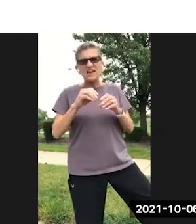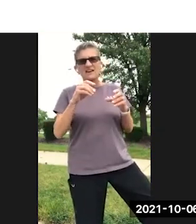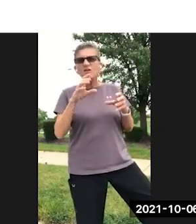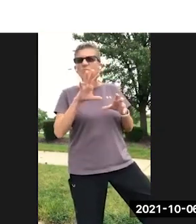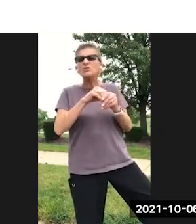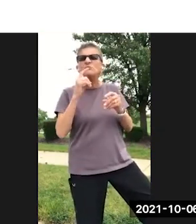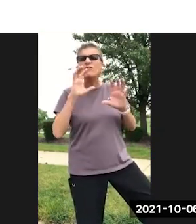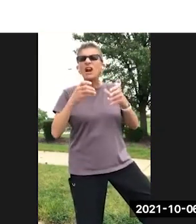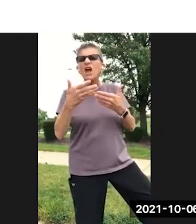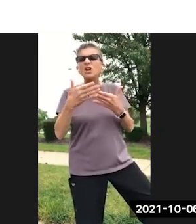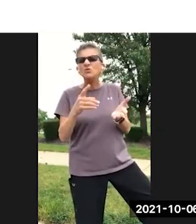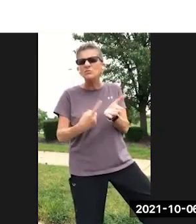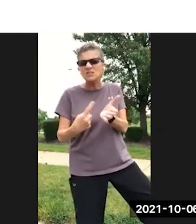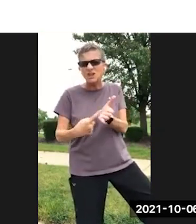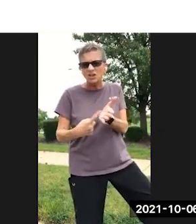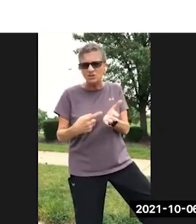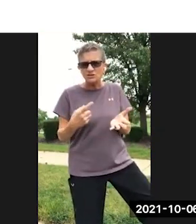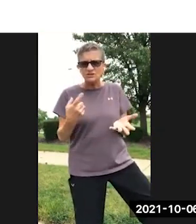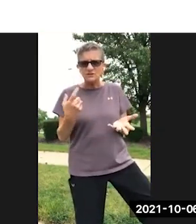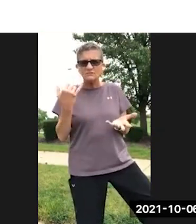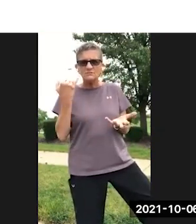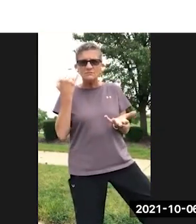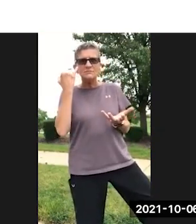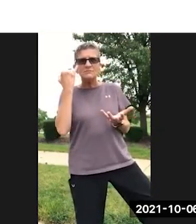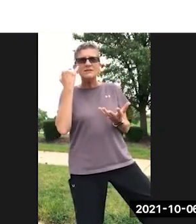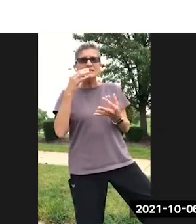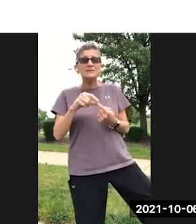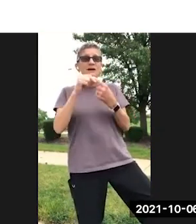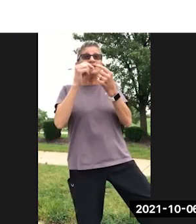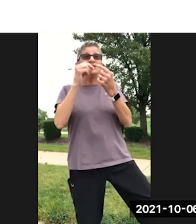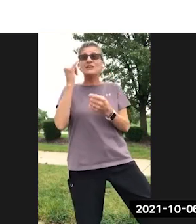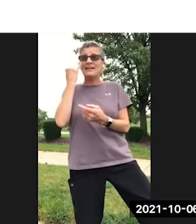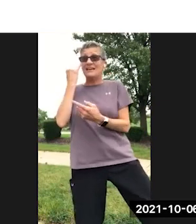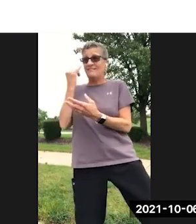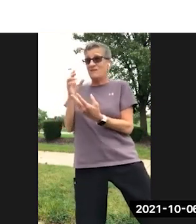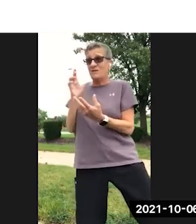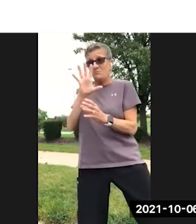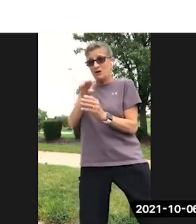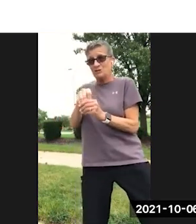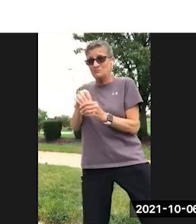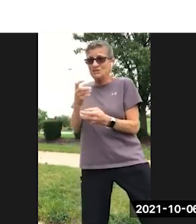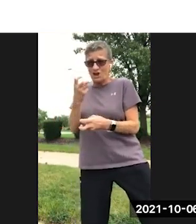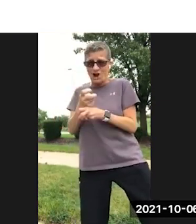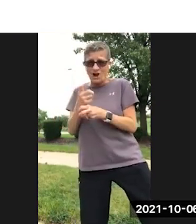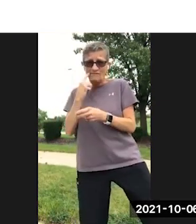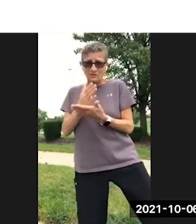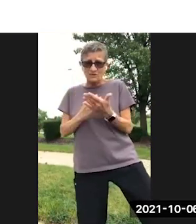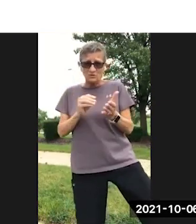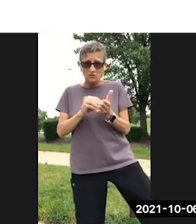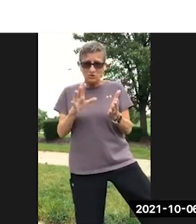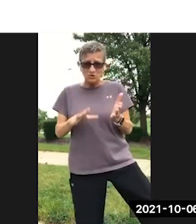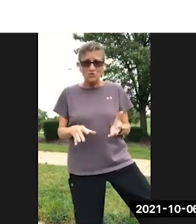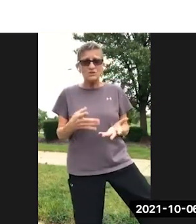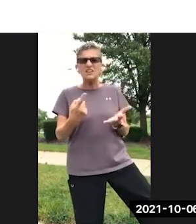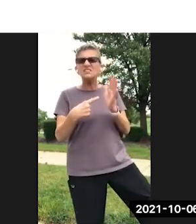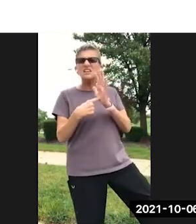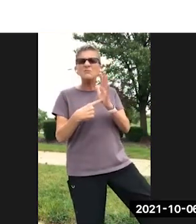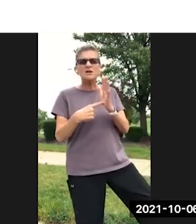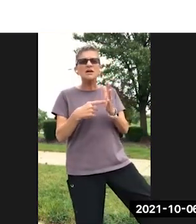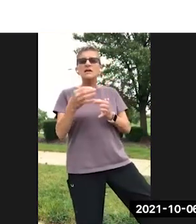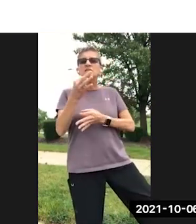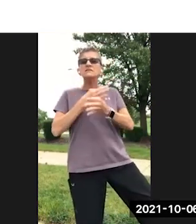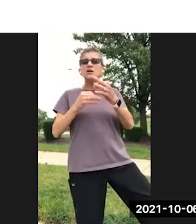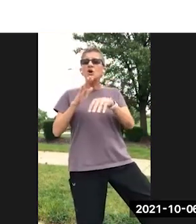discussions, especially if verbal participation is difficult for some students. For example, instead of being called on, students